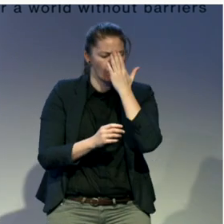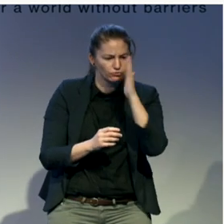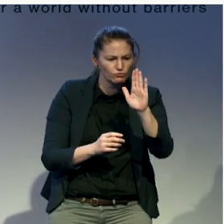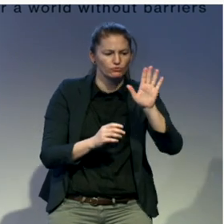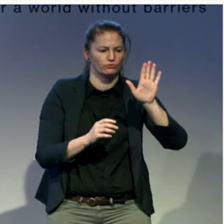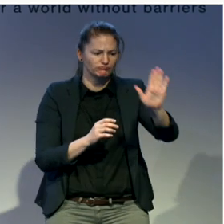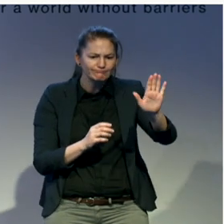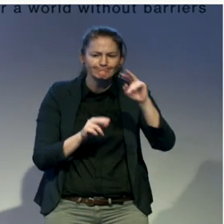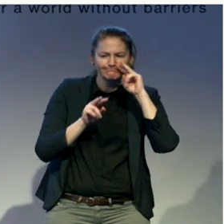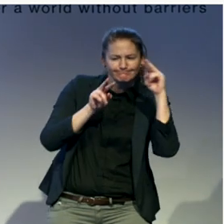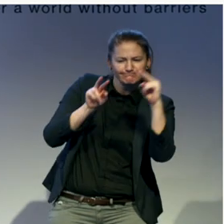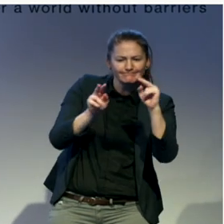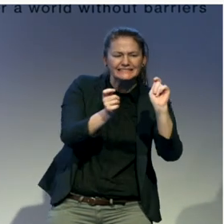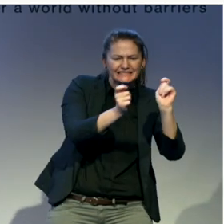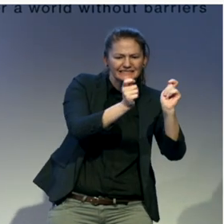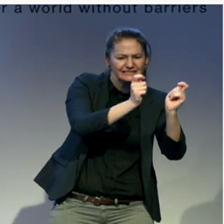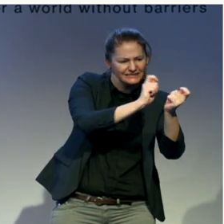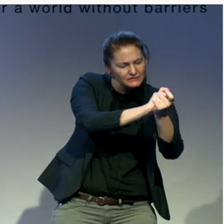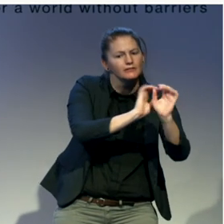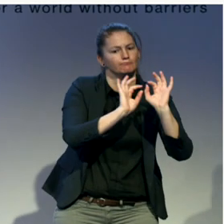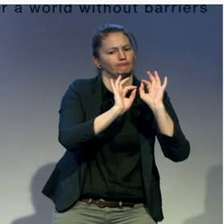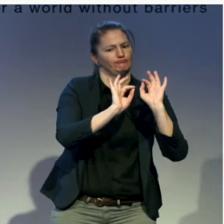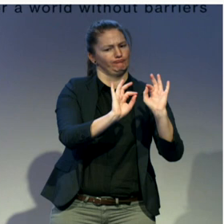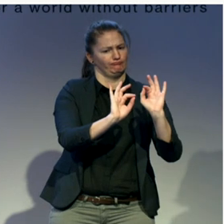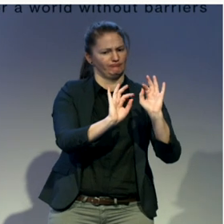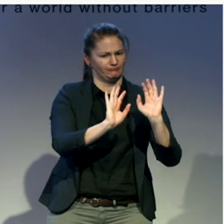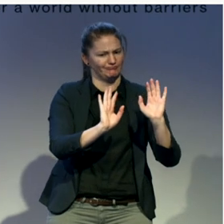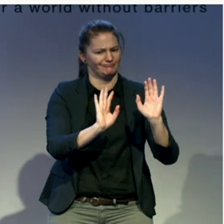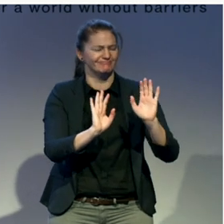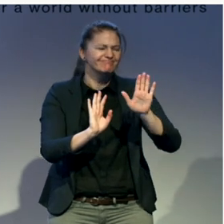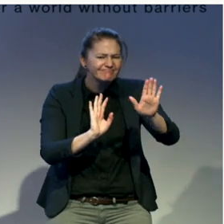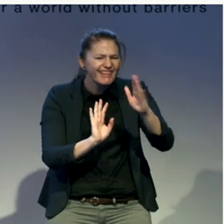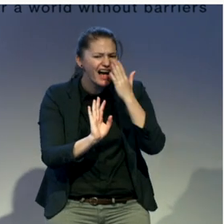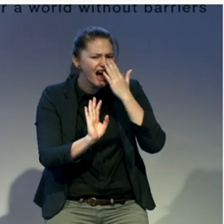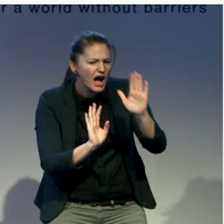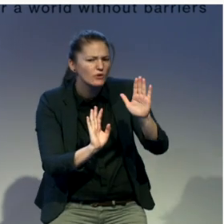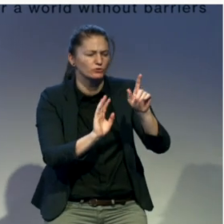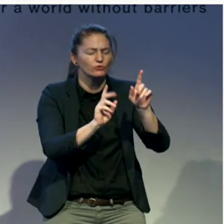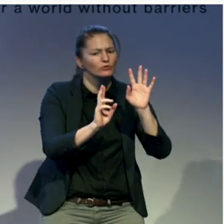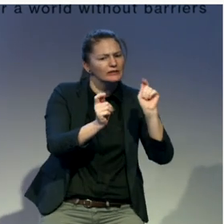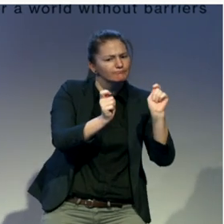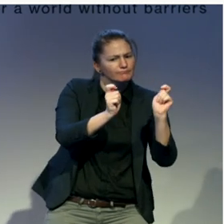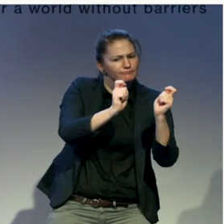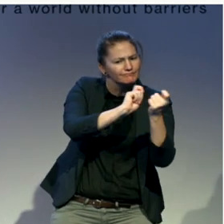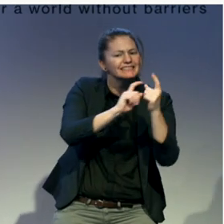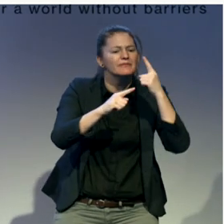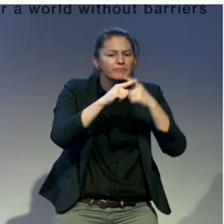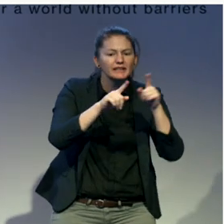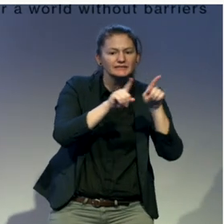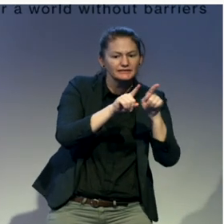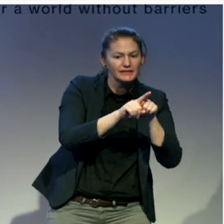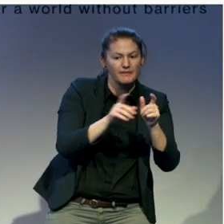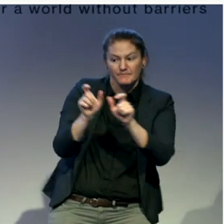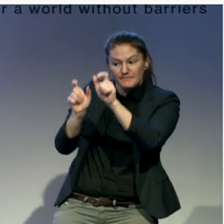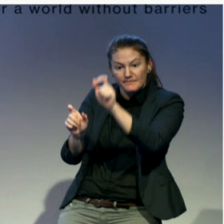also change, you know, perception of psychiatrists in hospitals and other mental health services,